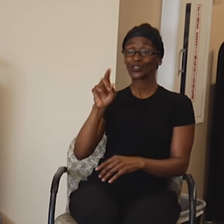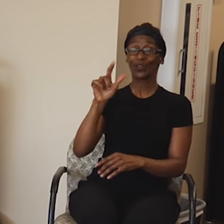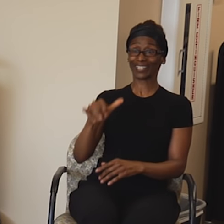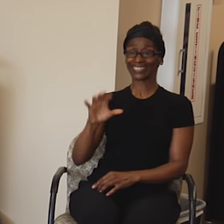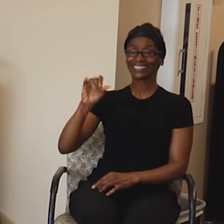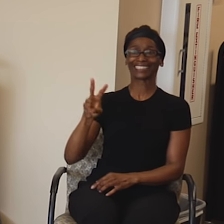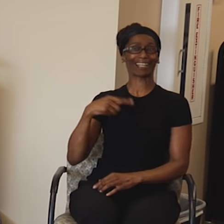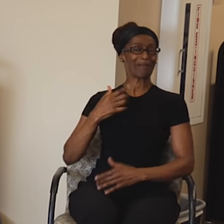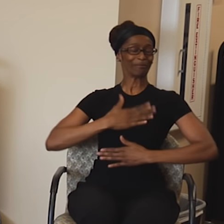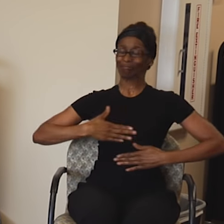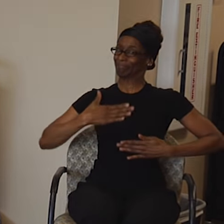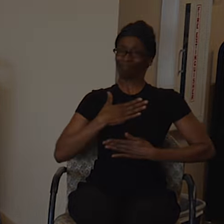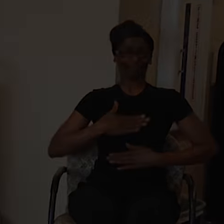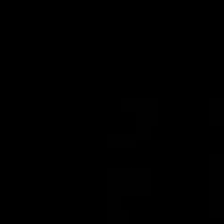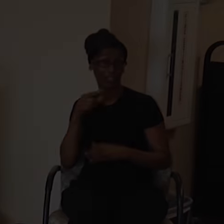that.